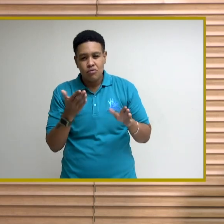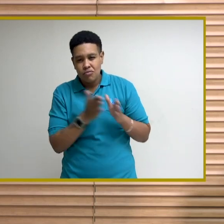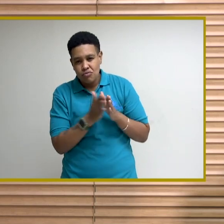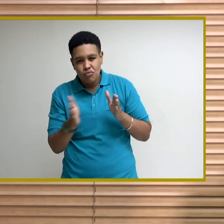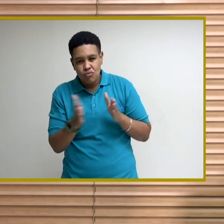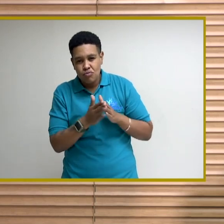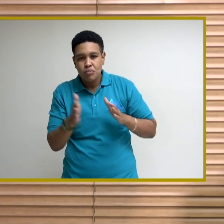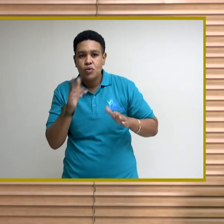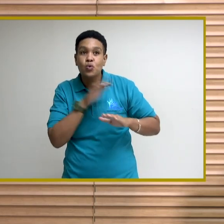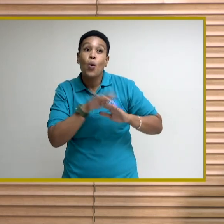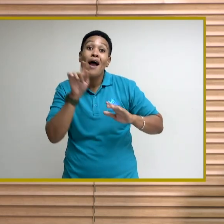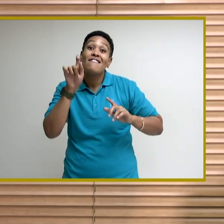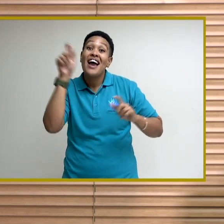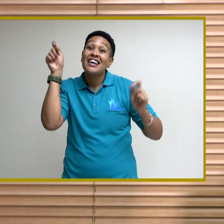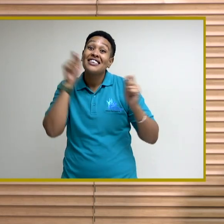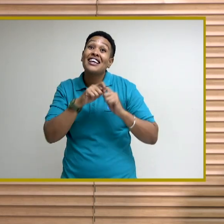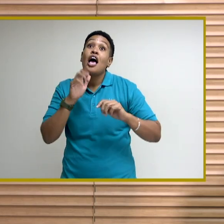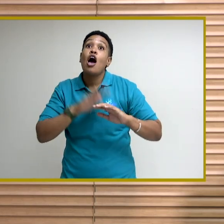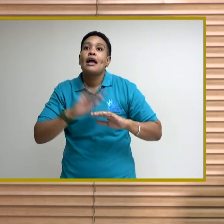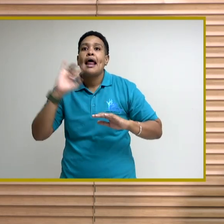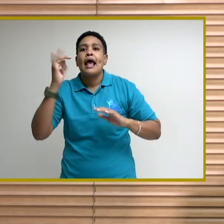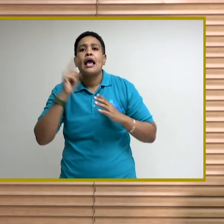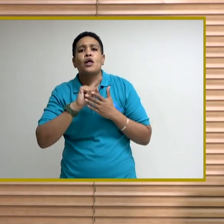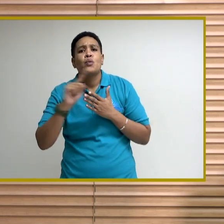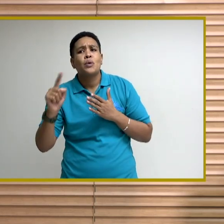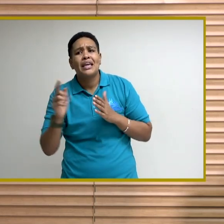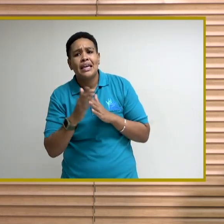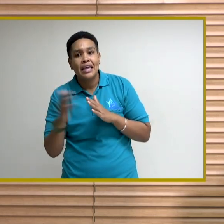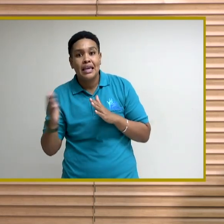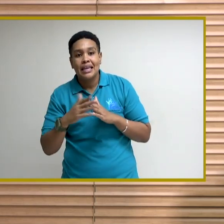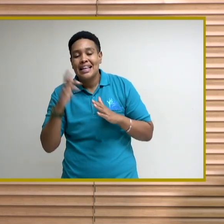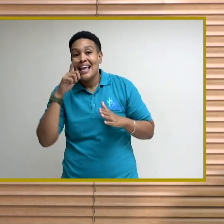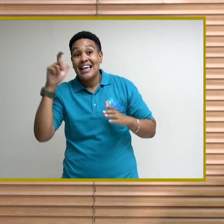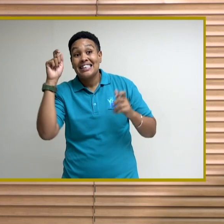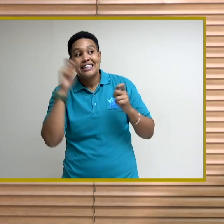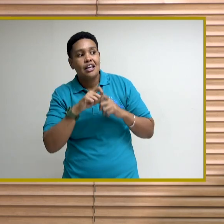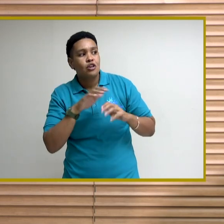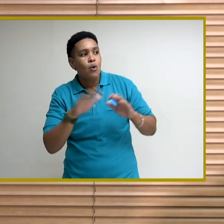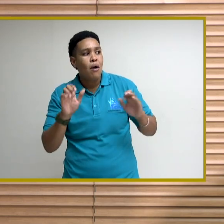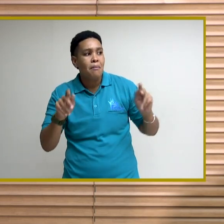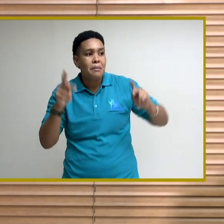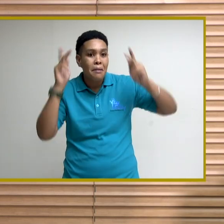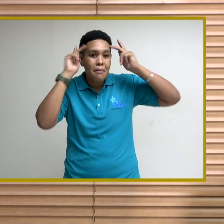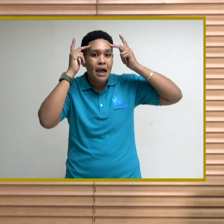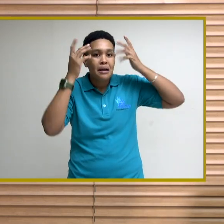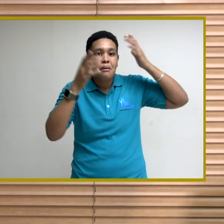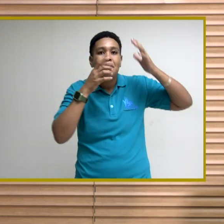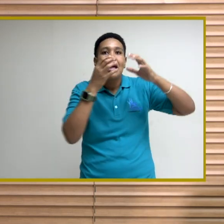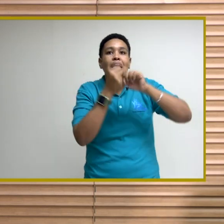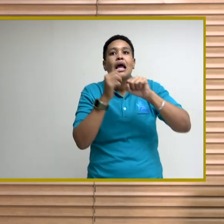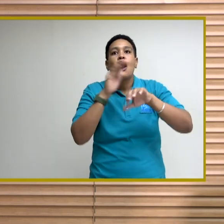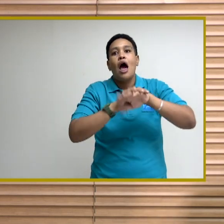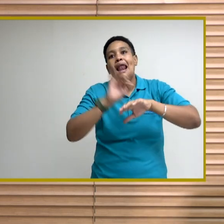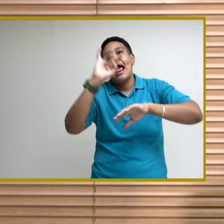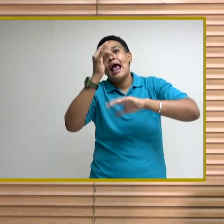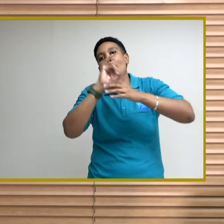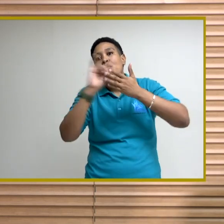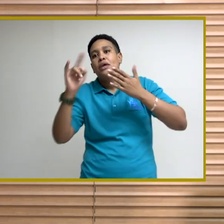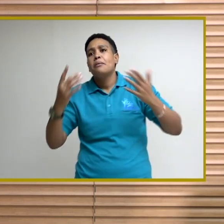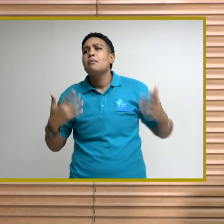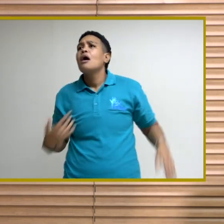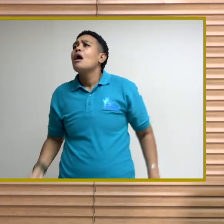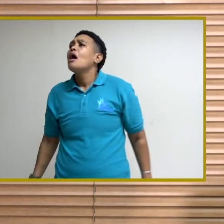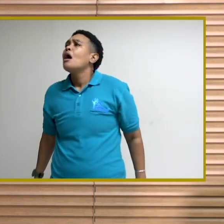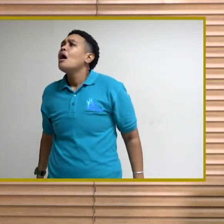don't have to be exactly on the 8th week. And so I don't want persons to panic because they may not get it on the exact